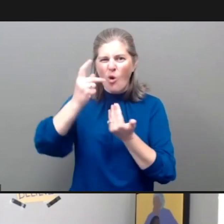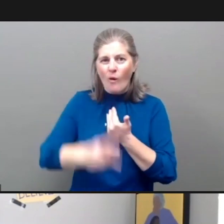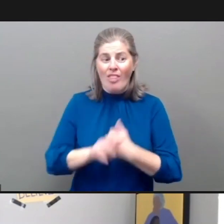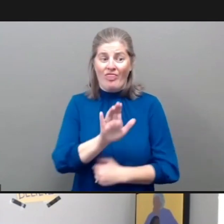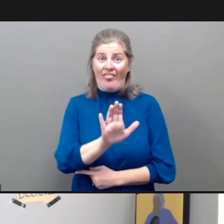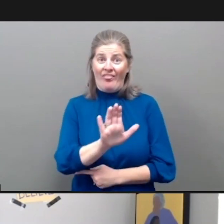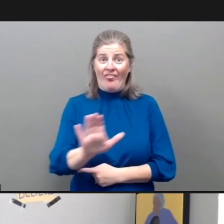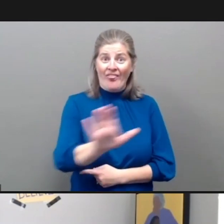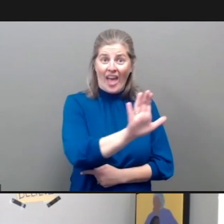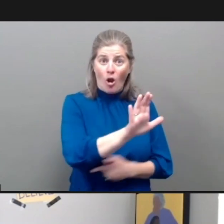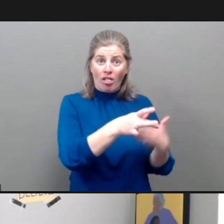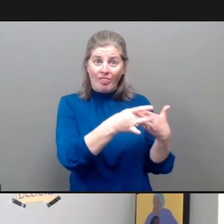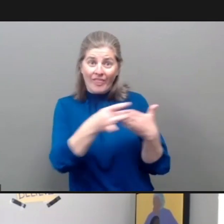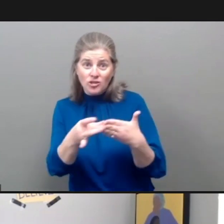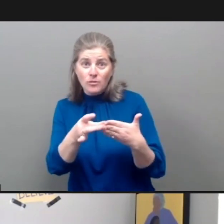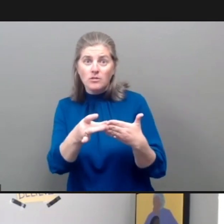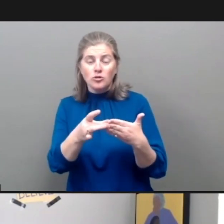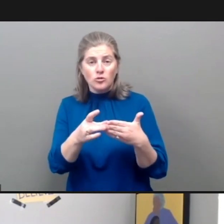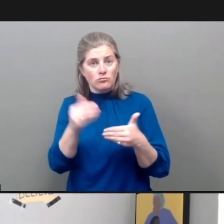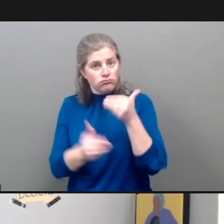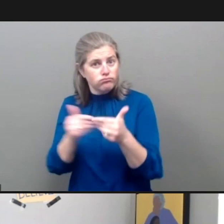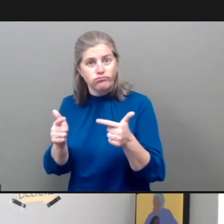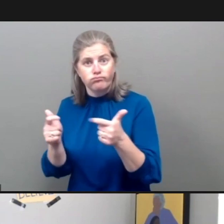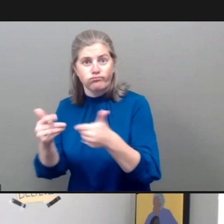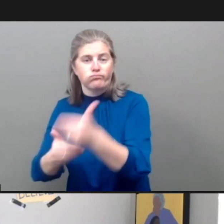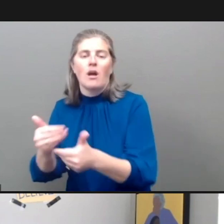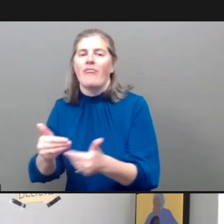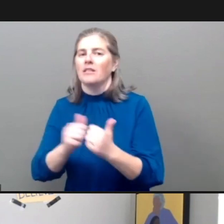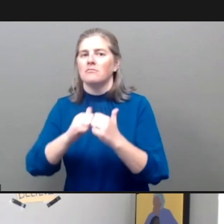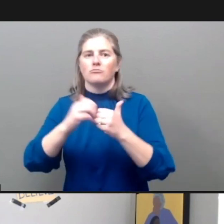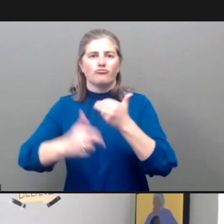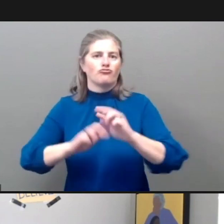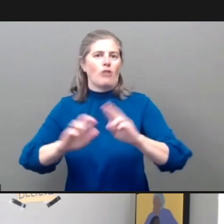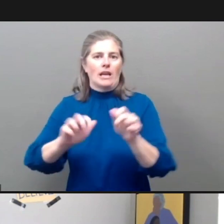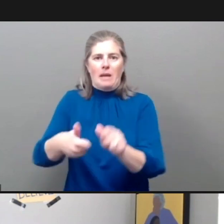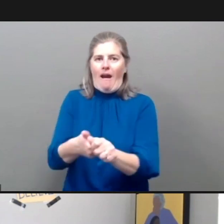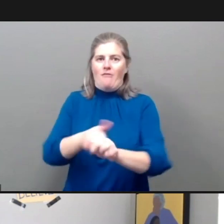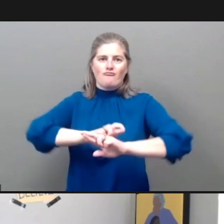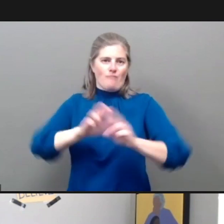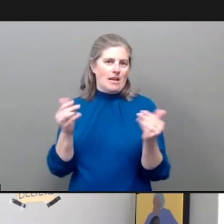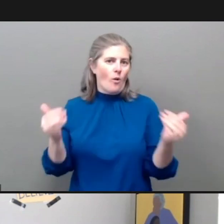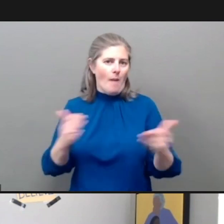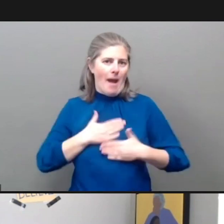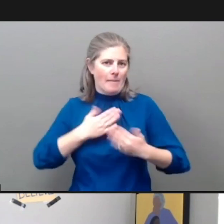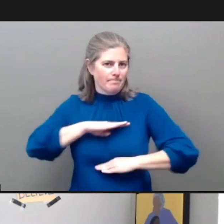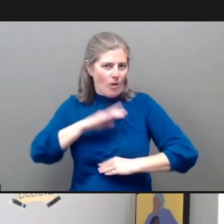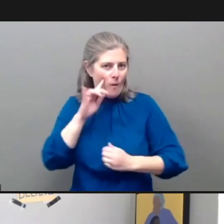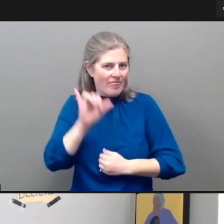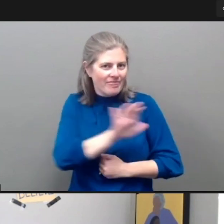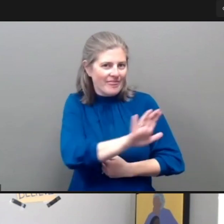their leadership to move quickly is already in place. So I'm happy about that.